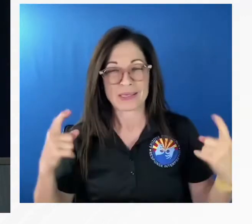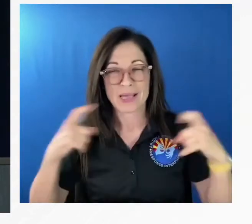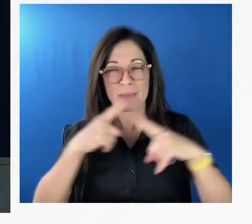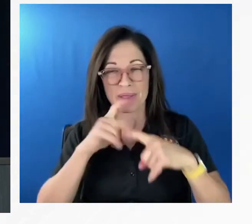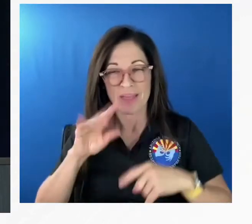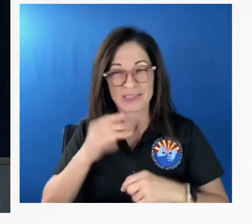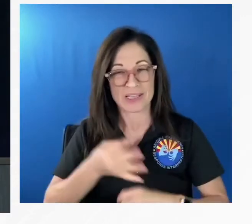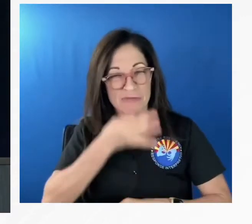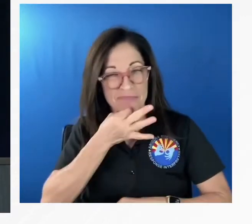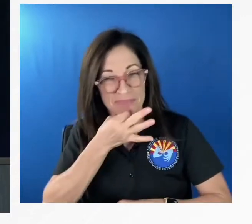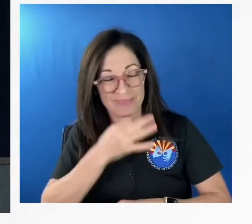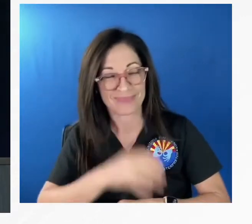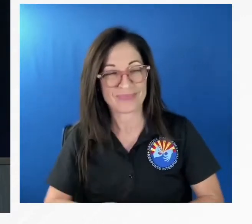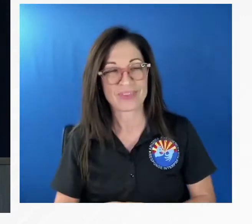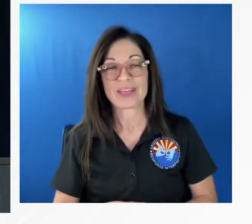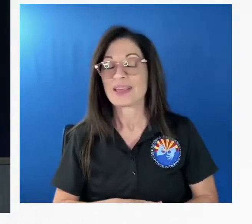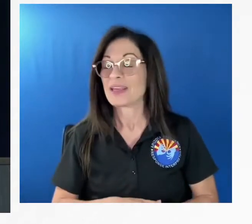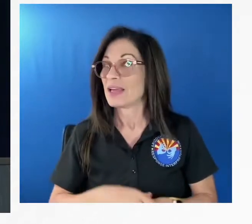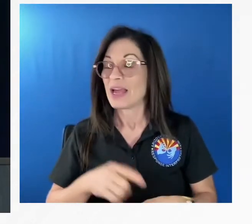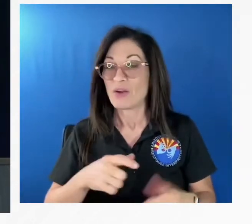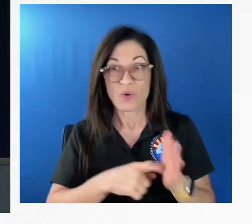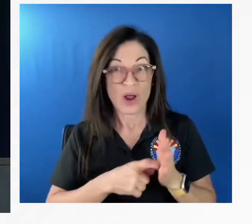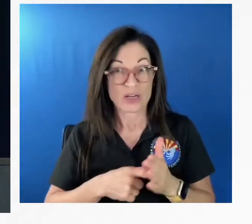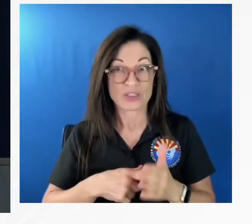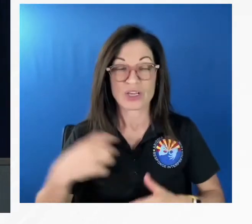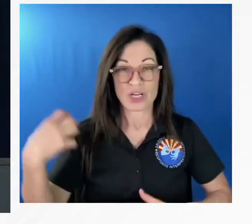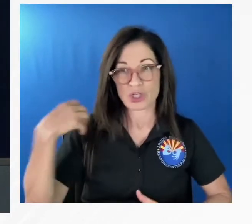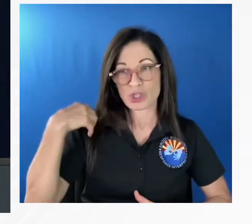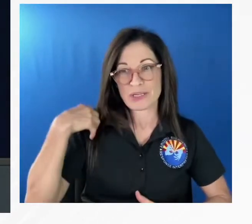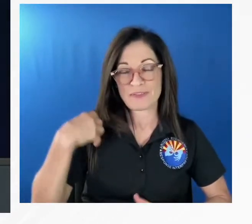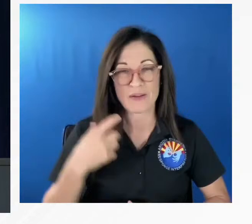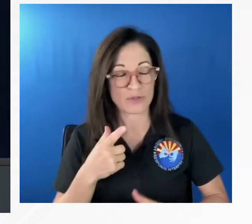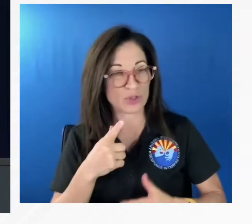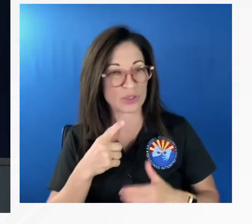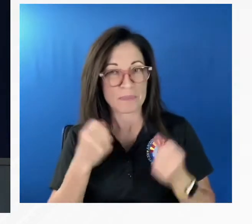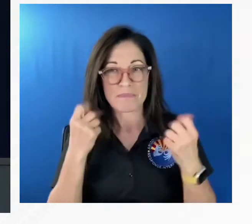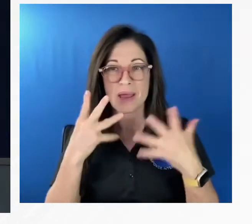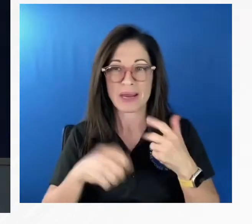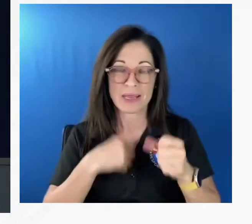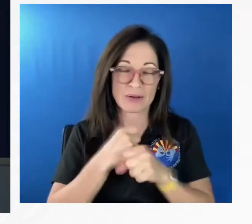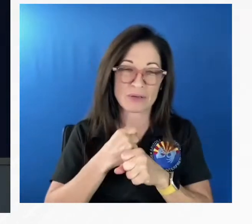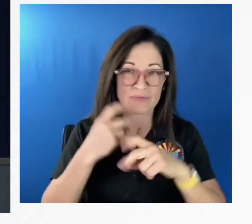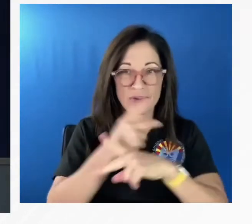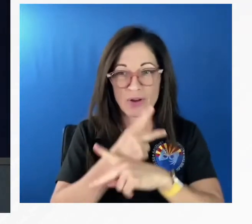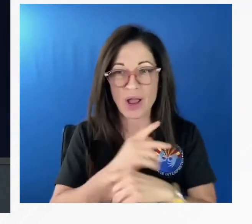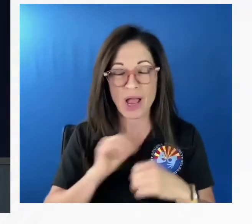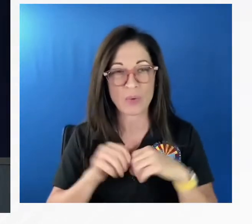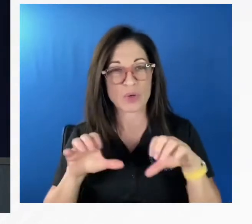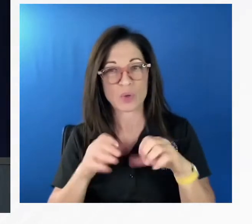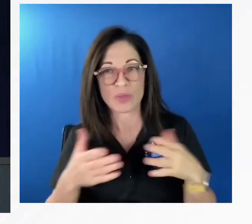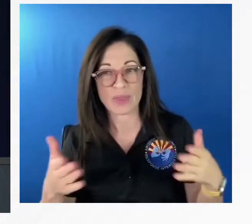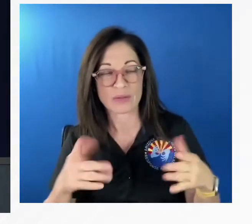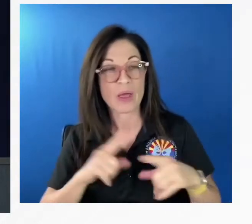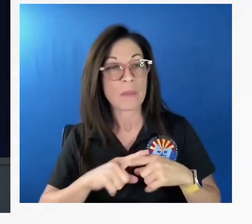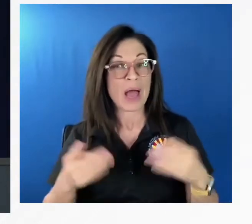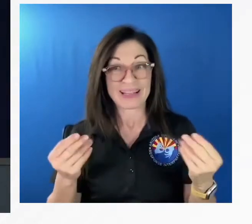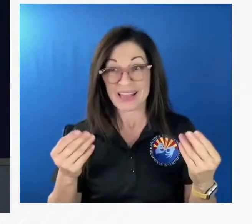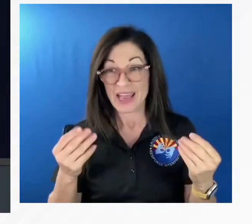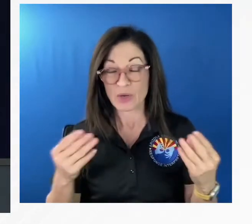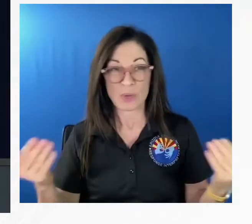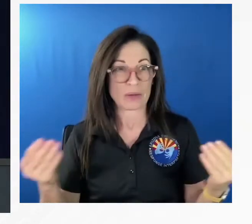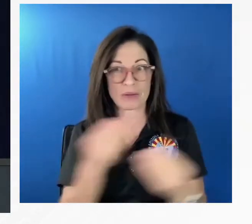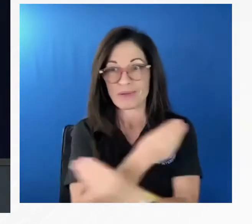chief officers years to study it to figure out who's responsible for what and how we do things. But we swap land back and forth across the